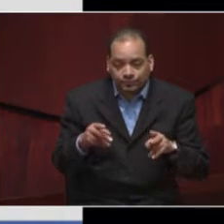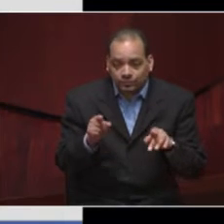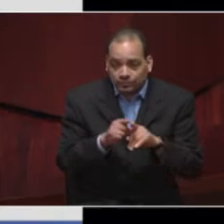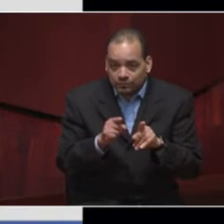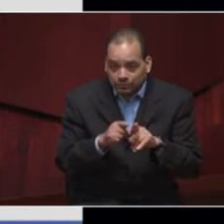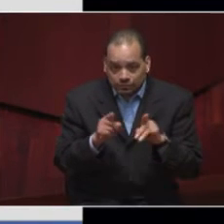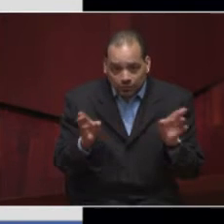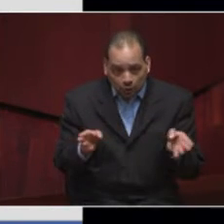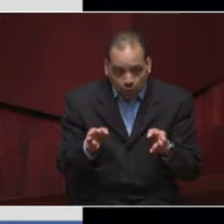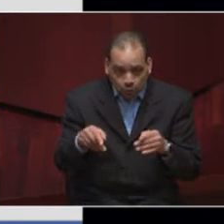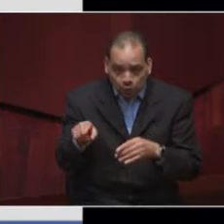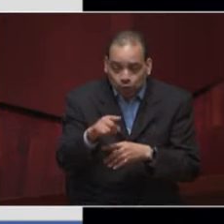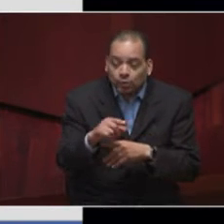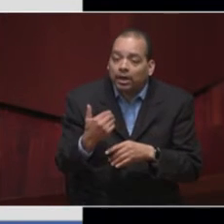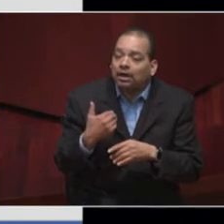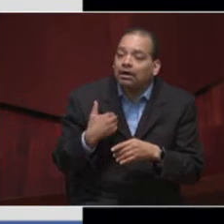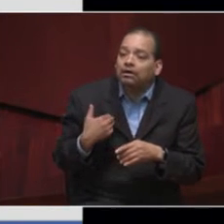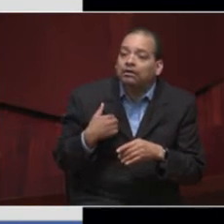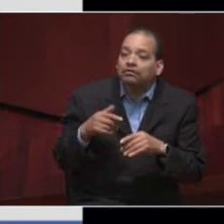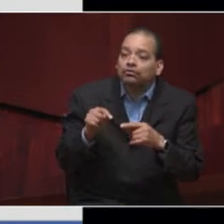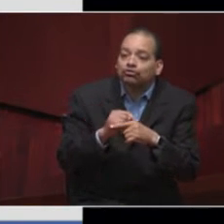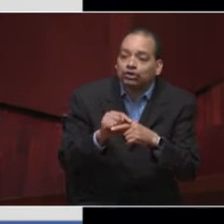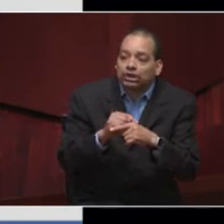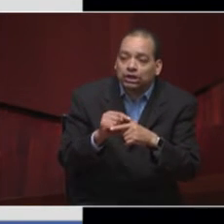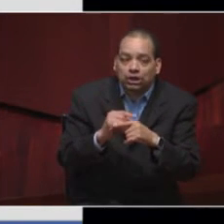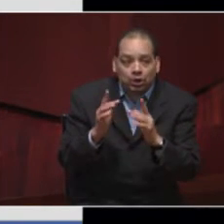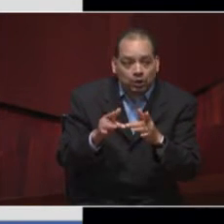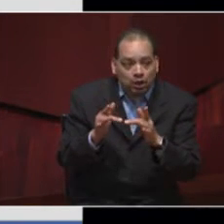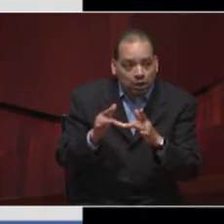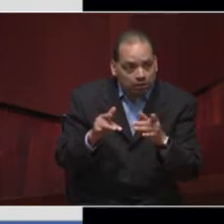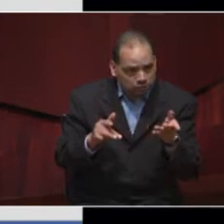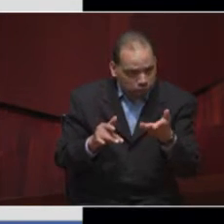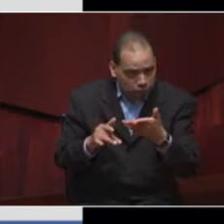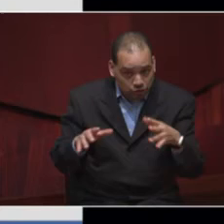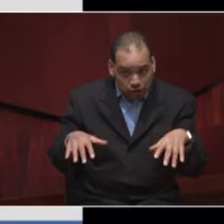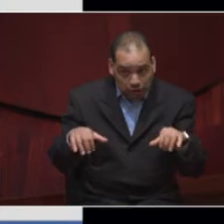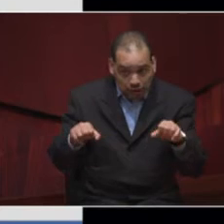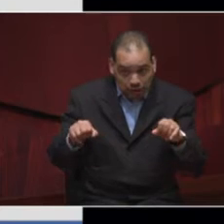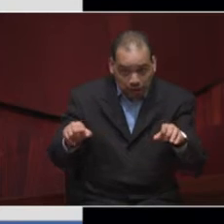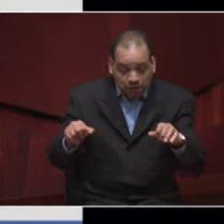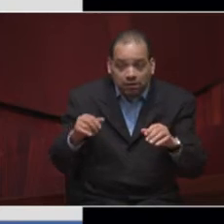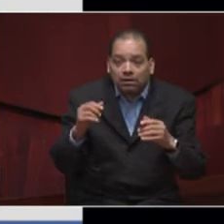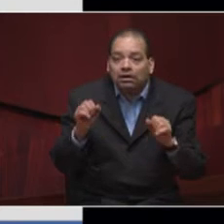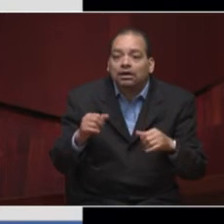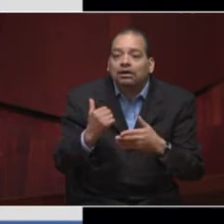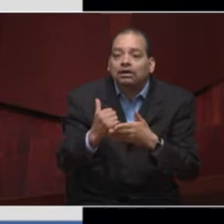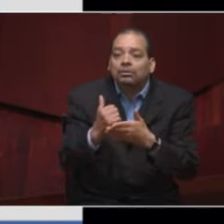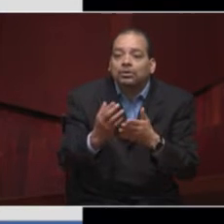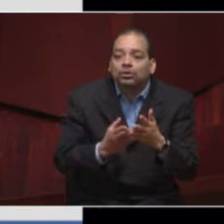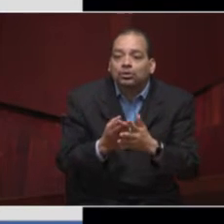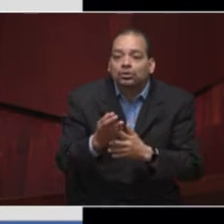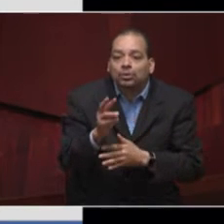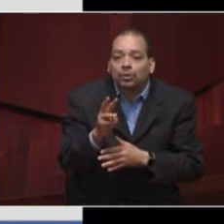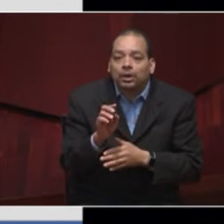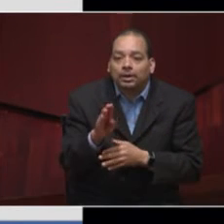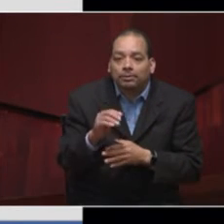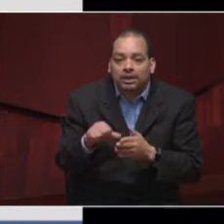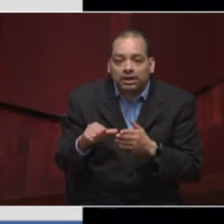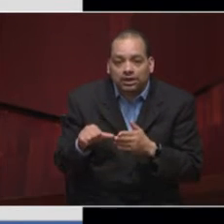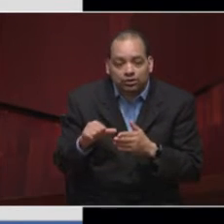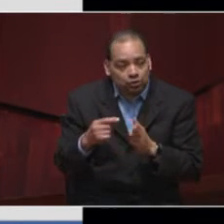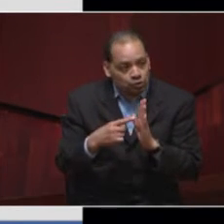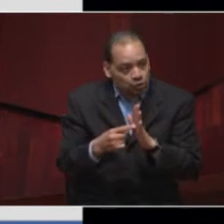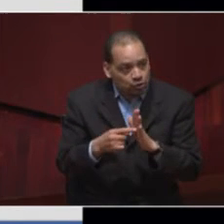available. The training that you can get to through the webpage covers both record scheduling